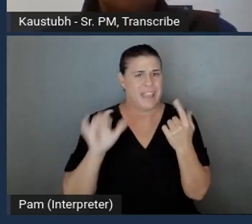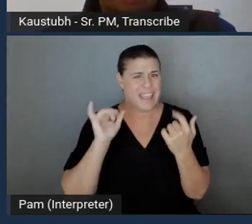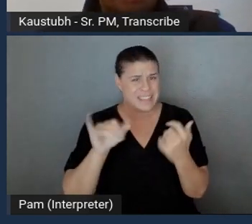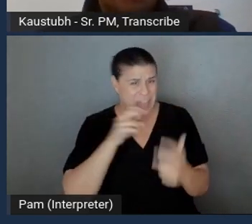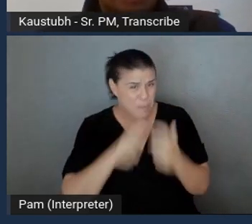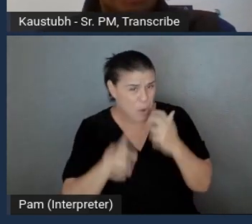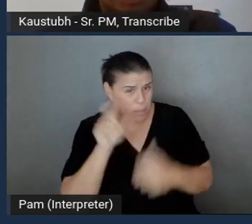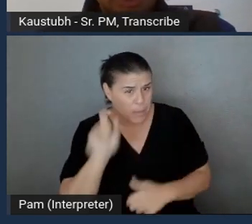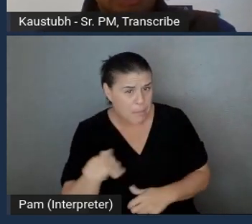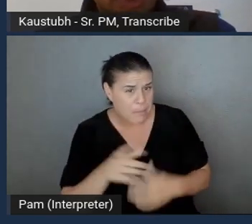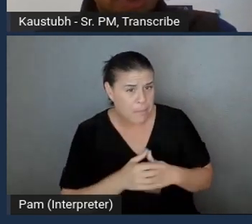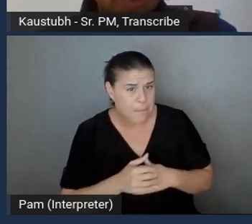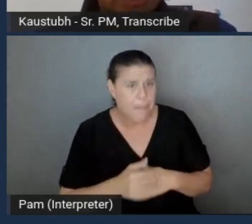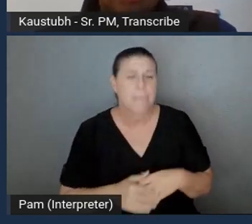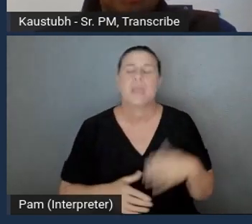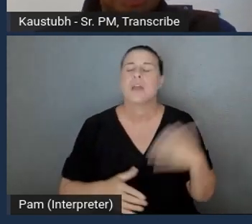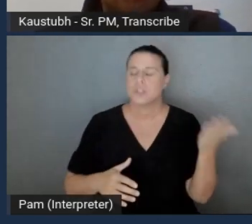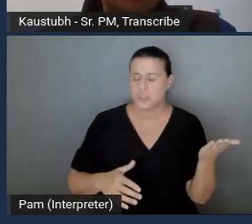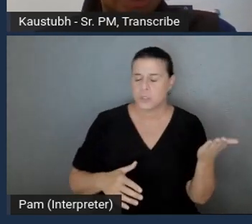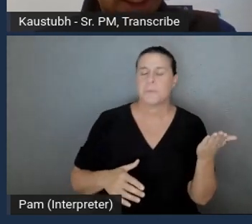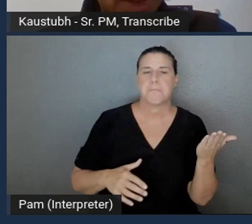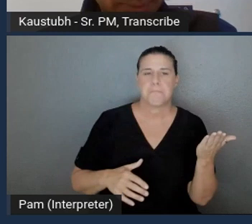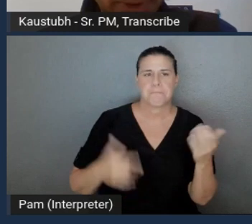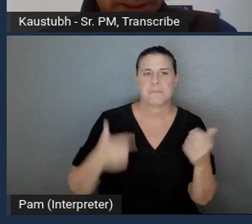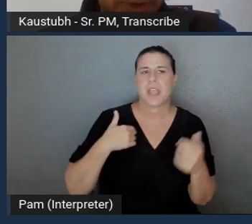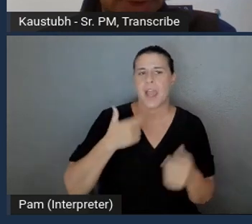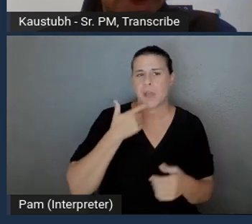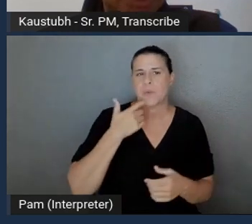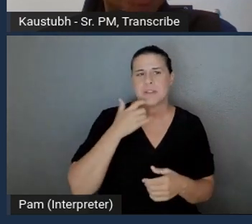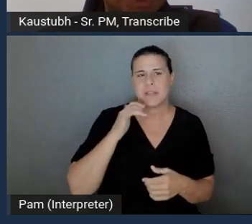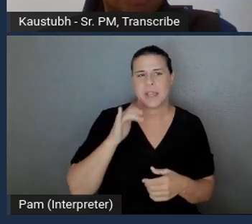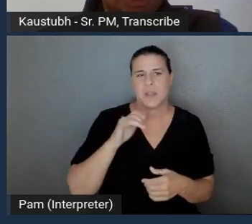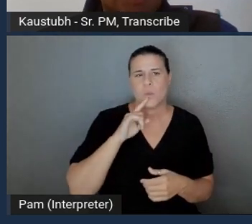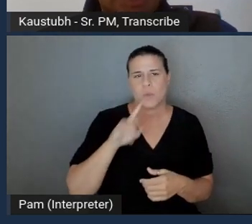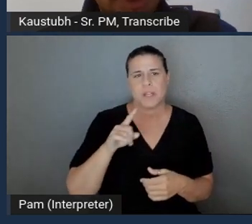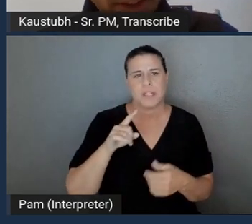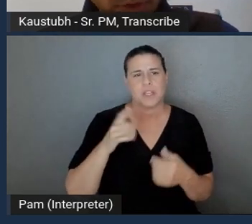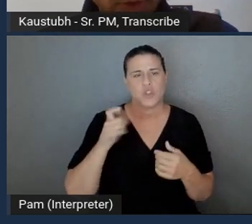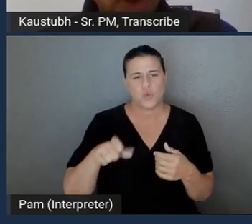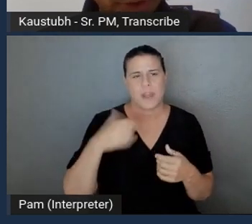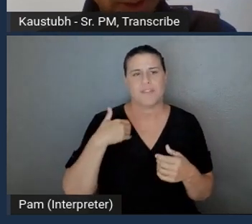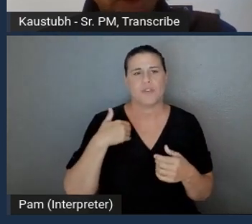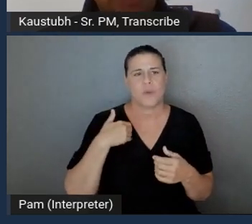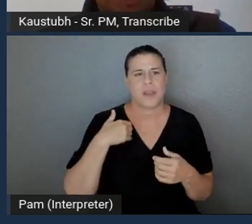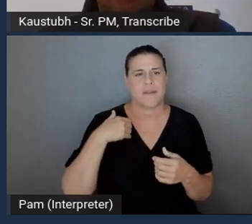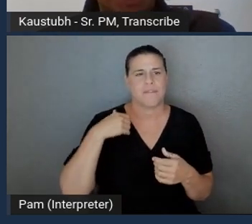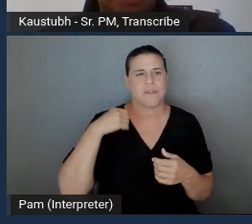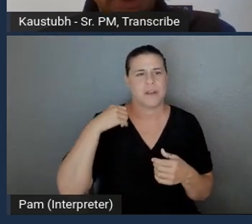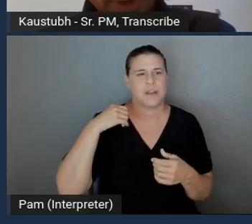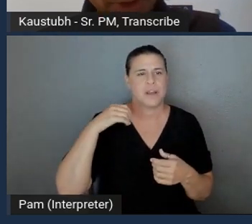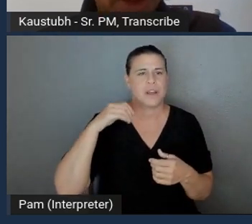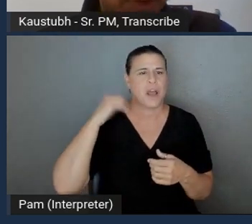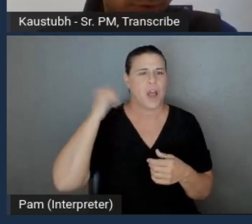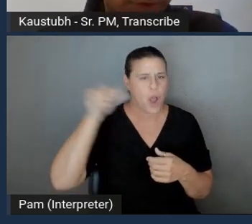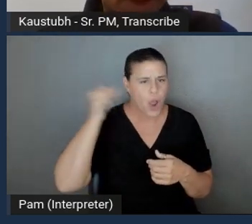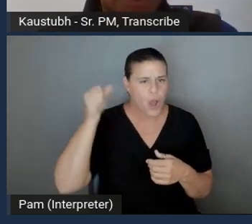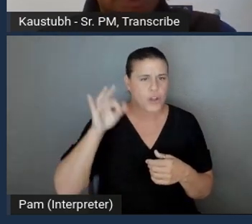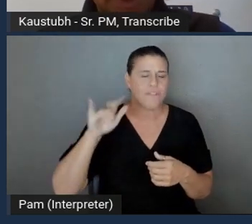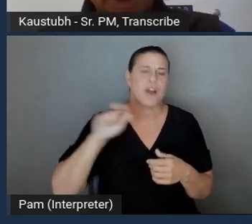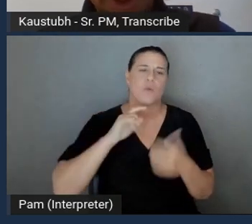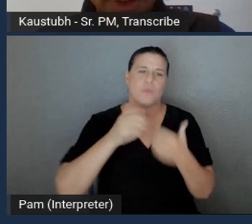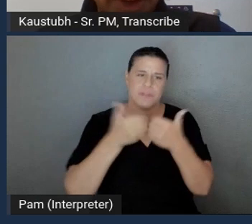problem? So I would say that is a prerequisite. So you'll have to have a stereo file which has separate channels